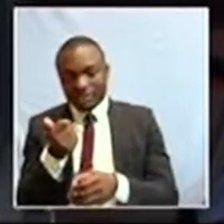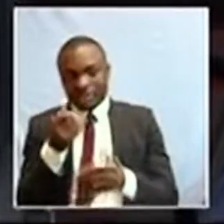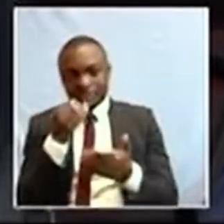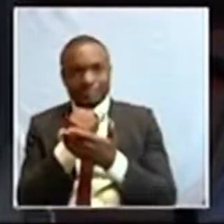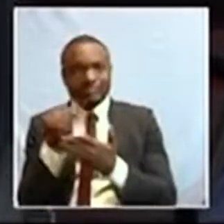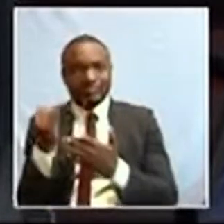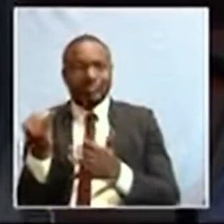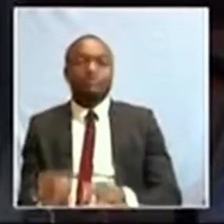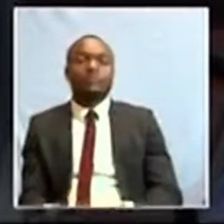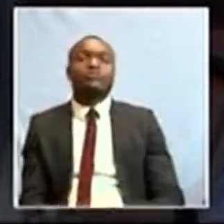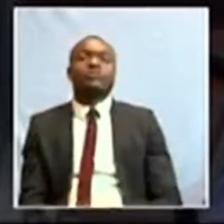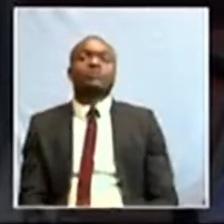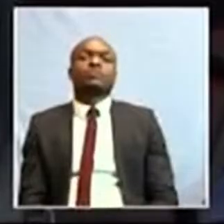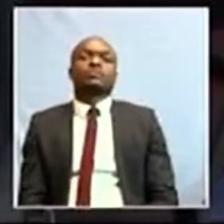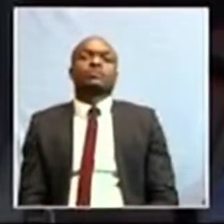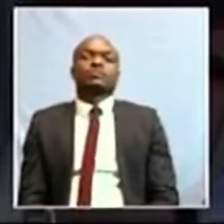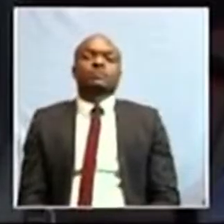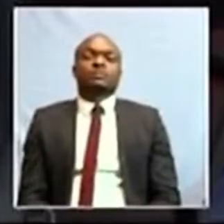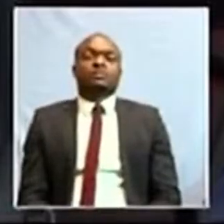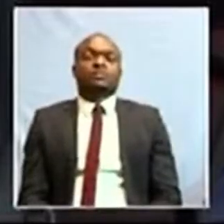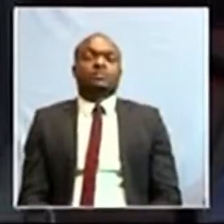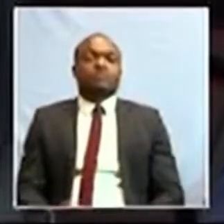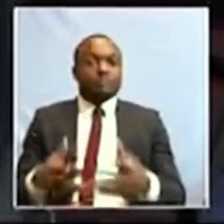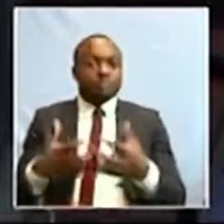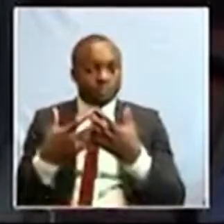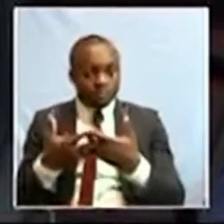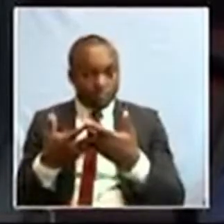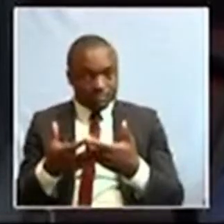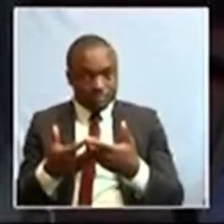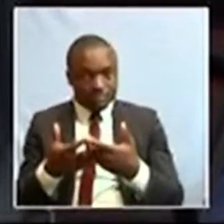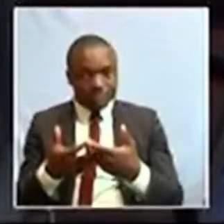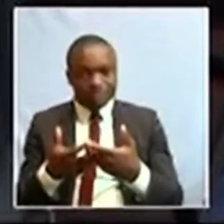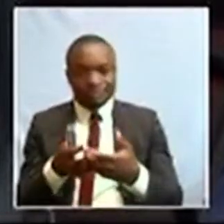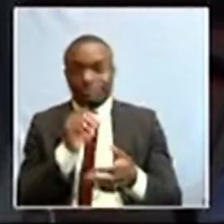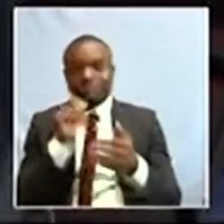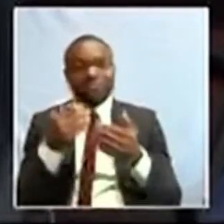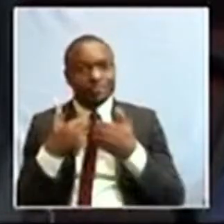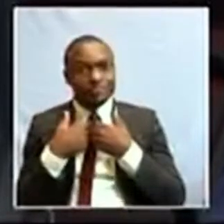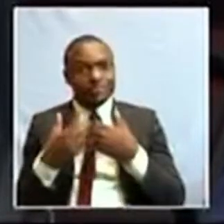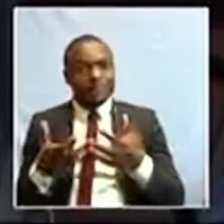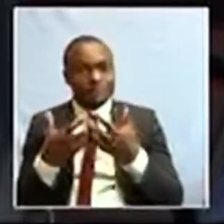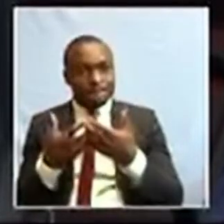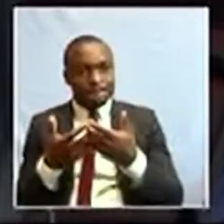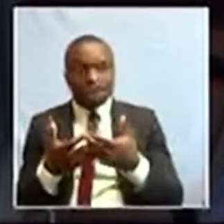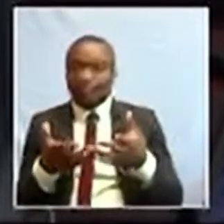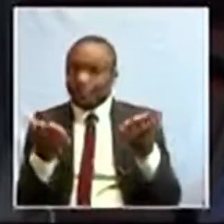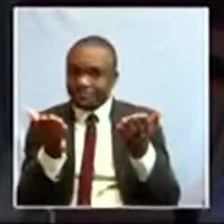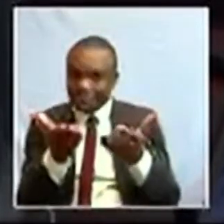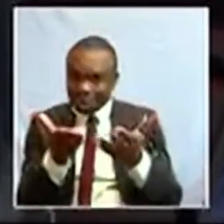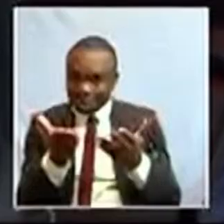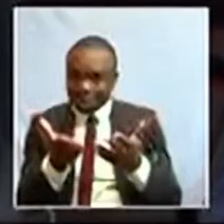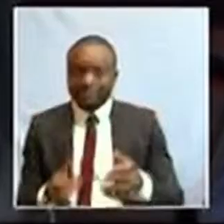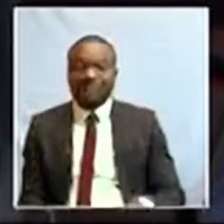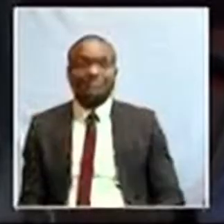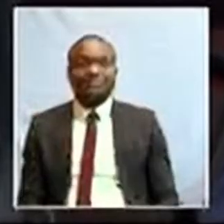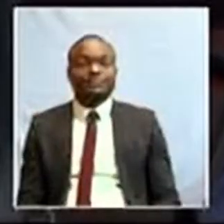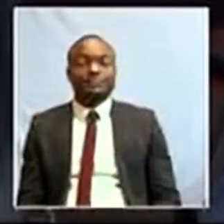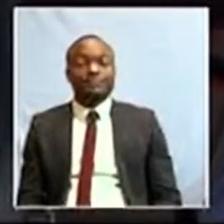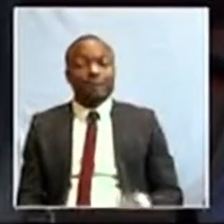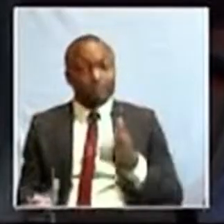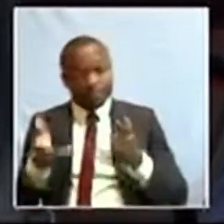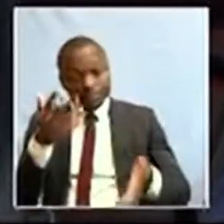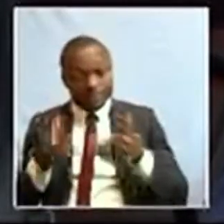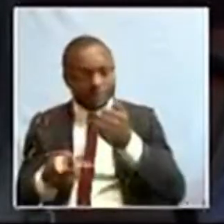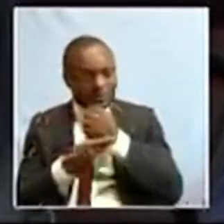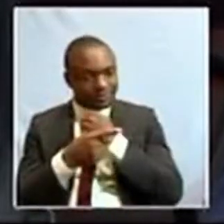of their equipment. They have no equipment at all. And the fire department